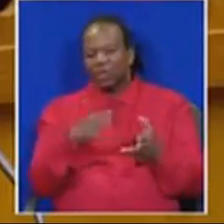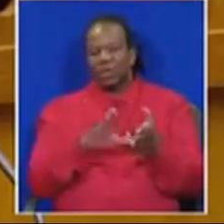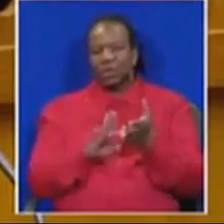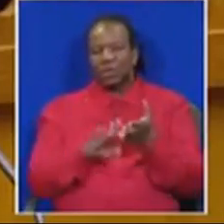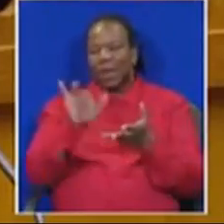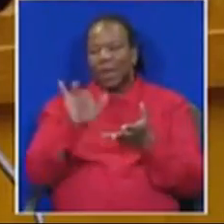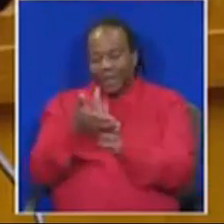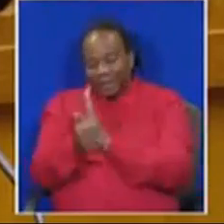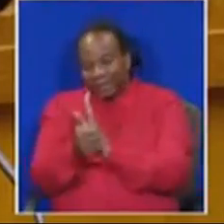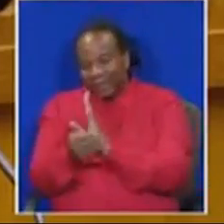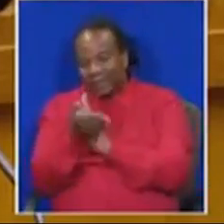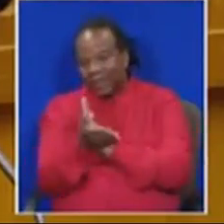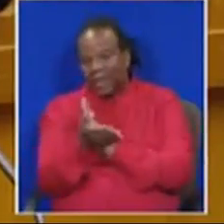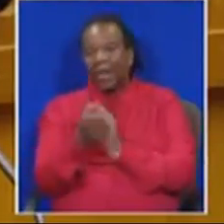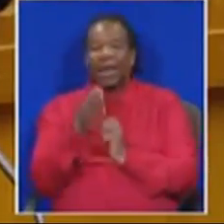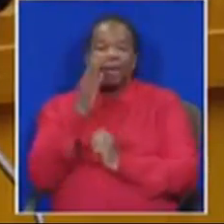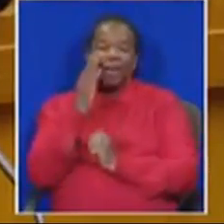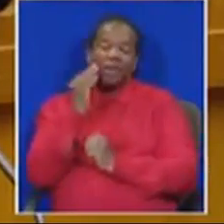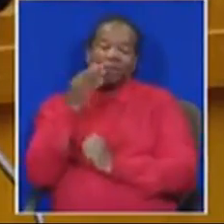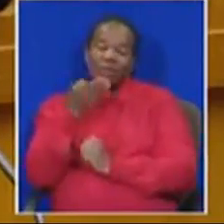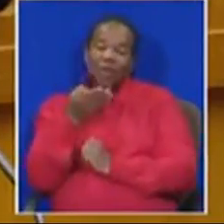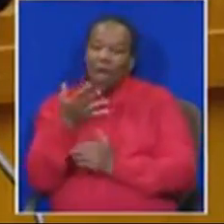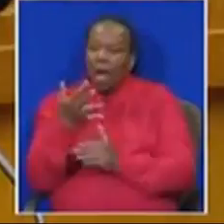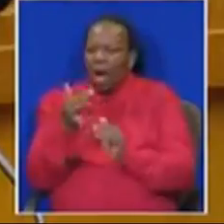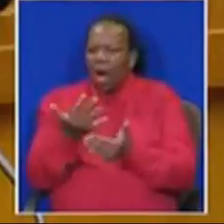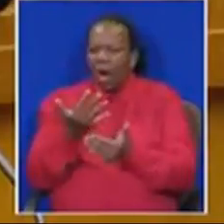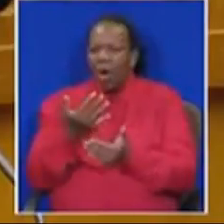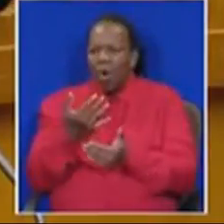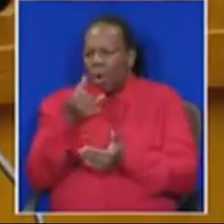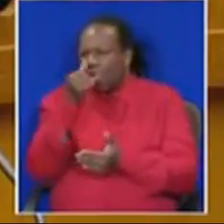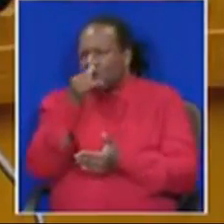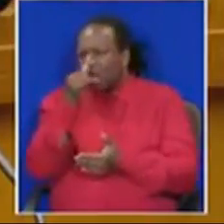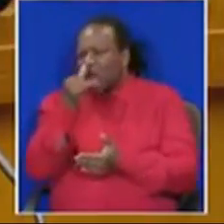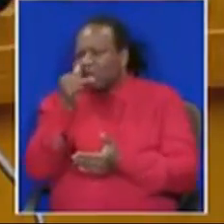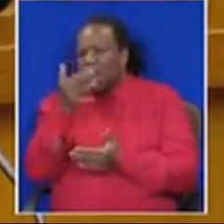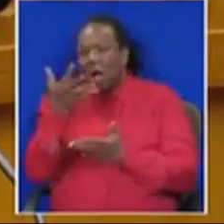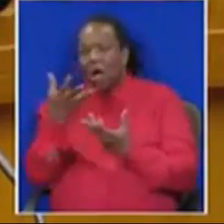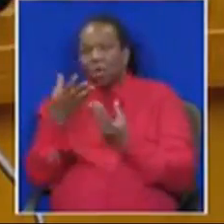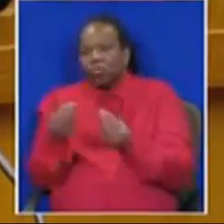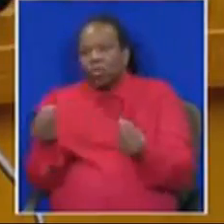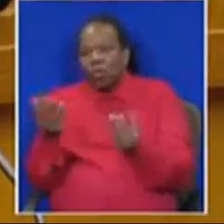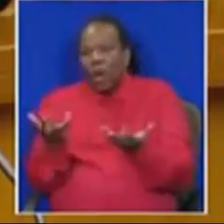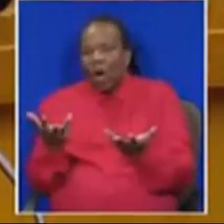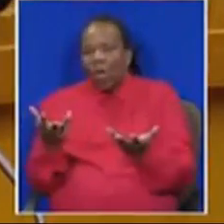and experience at the level at which crime is most effectively combated.